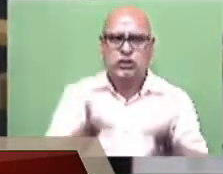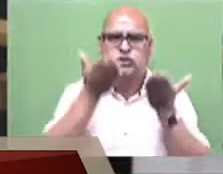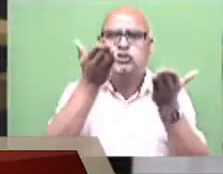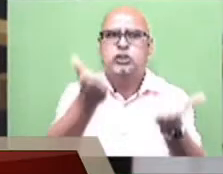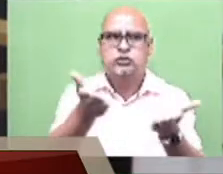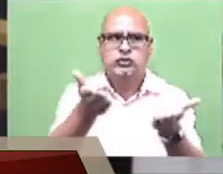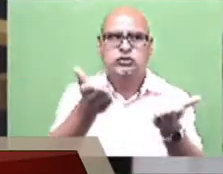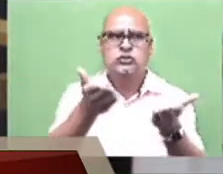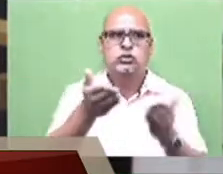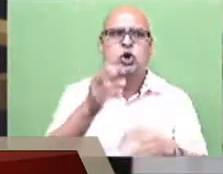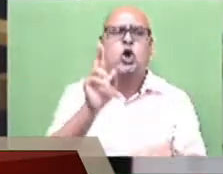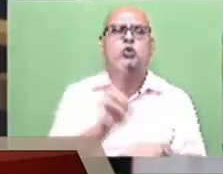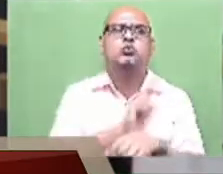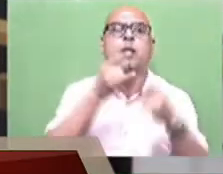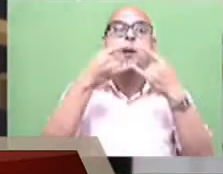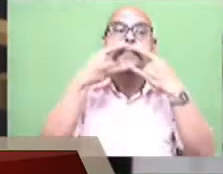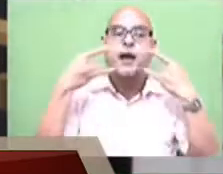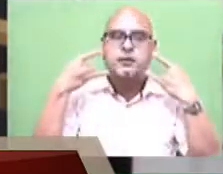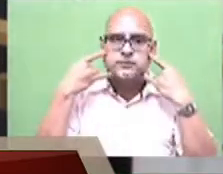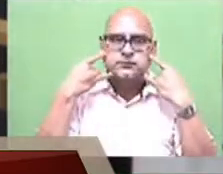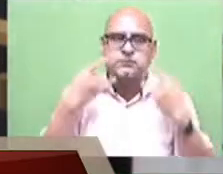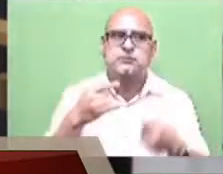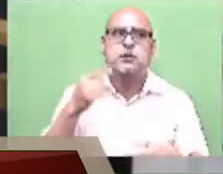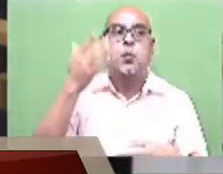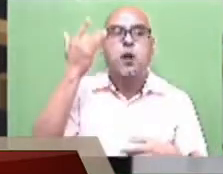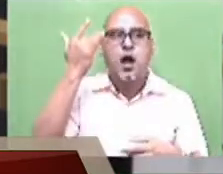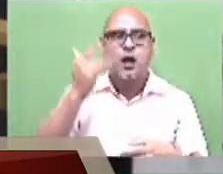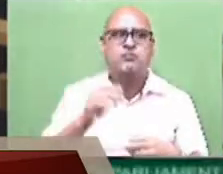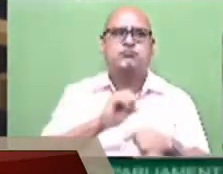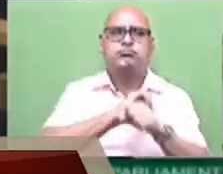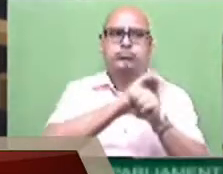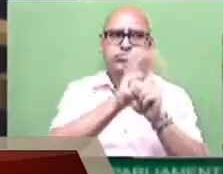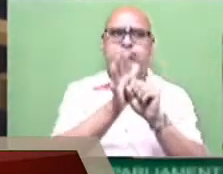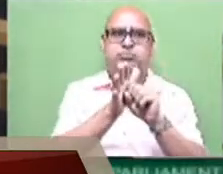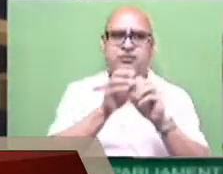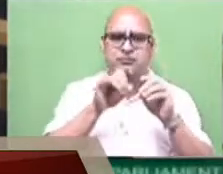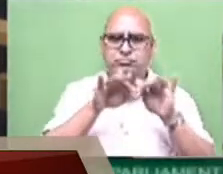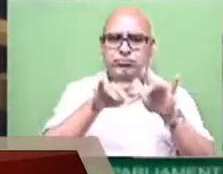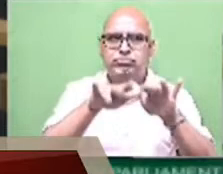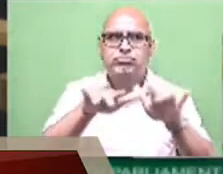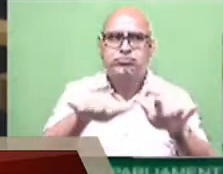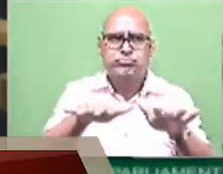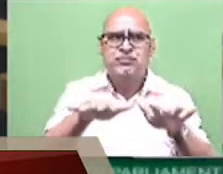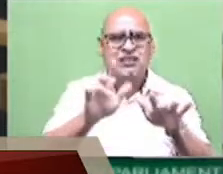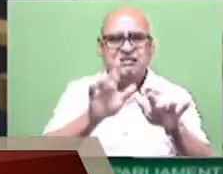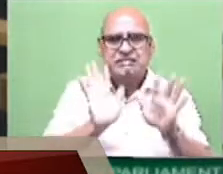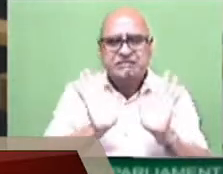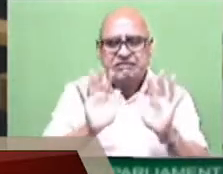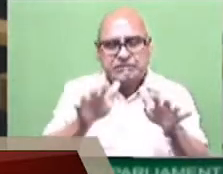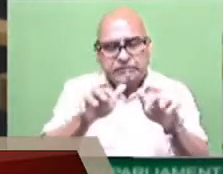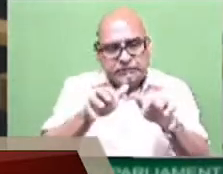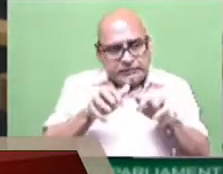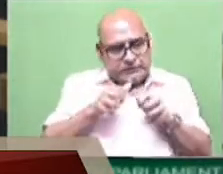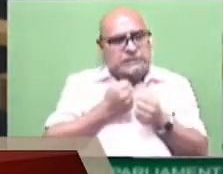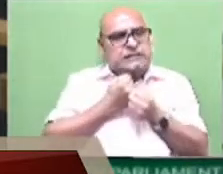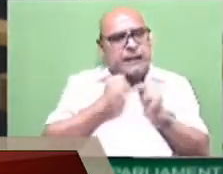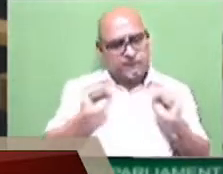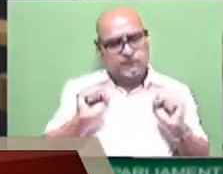curb the spread of the virus. But then you come for us in this parliament to say, okay, let's make face